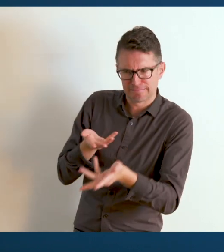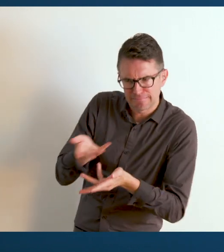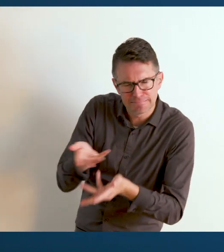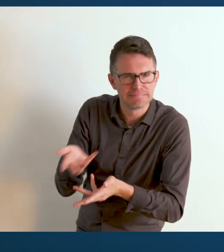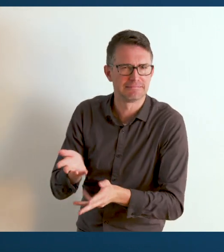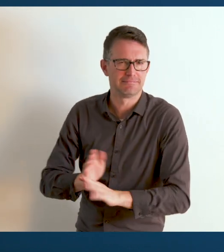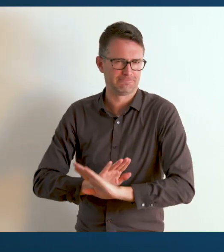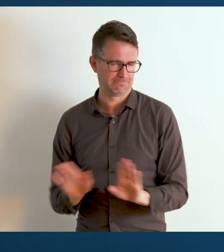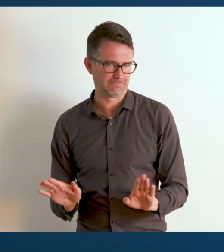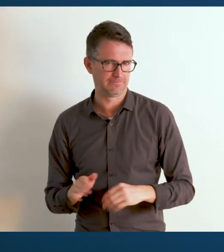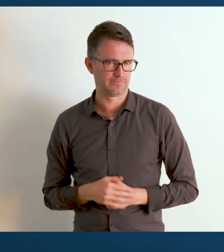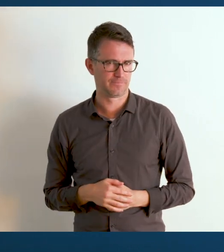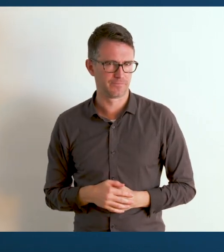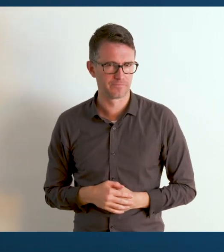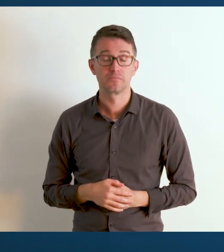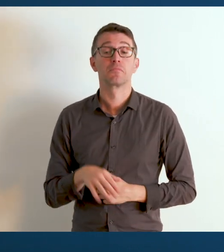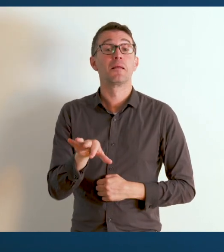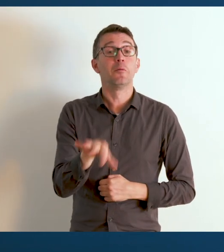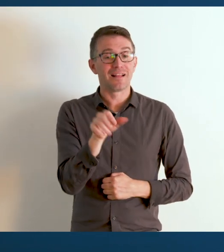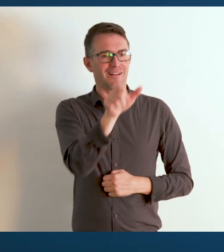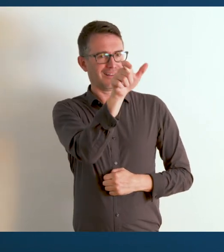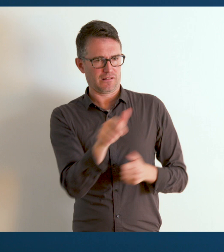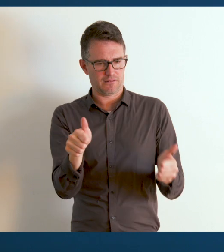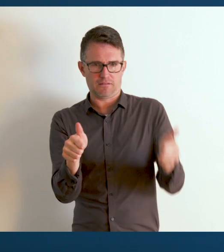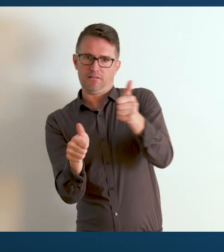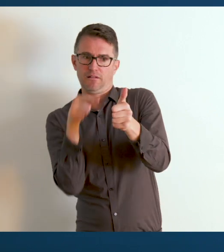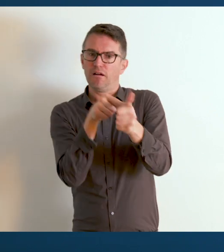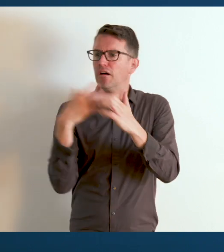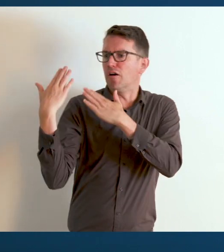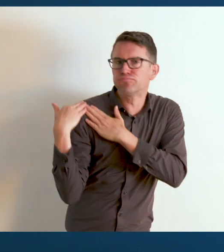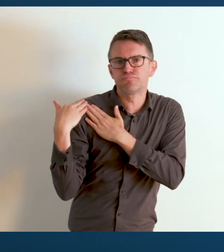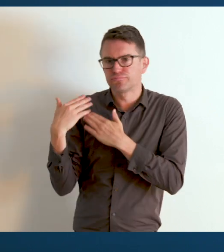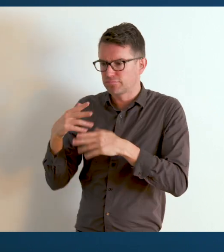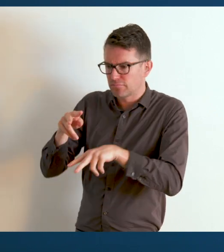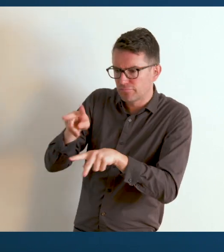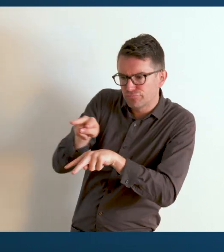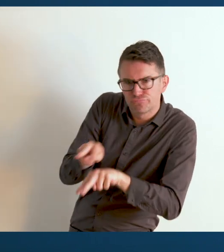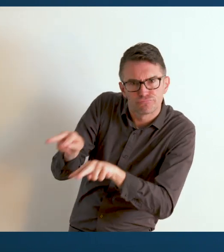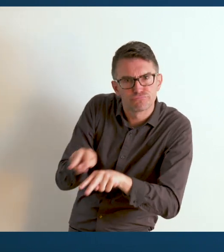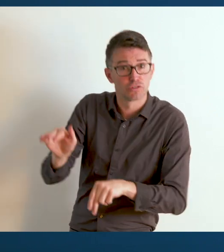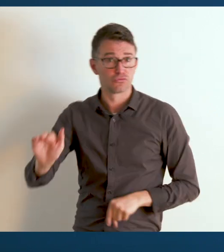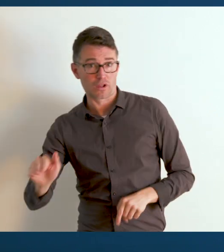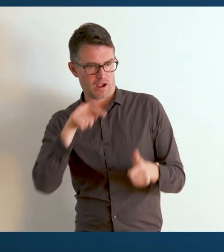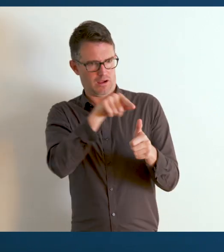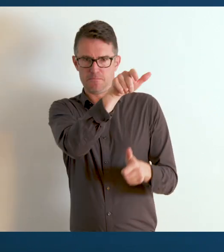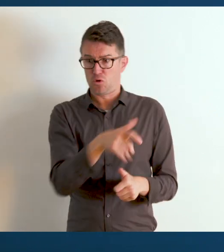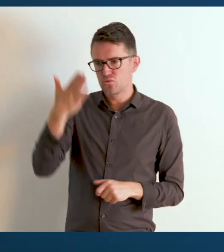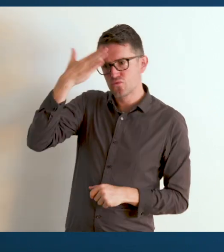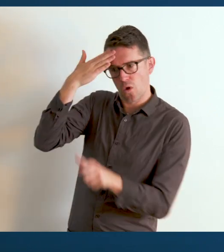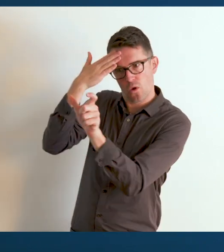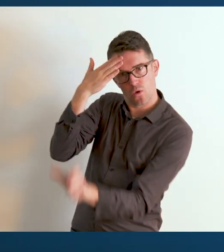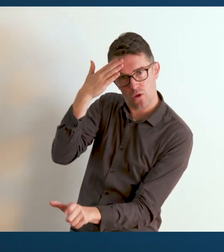lower than 15 or lower than 12. Most often, a proxy respondent is used, somebody who knows